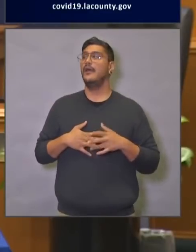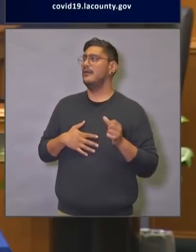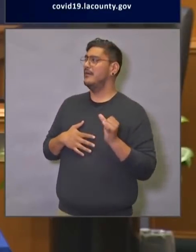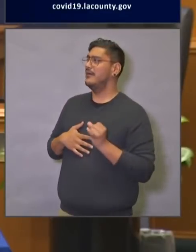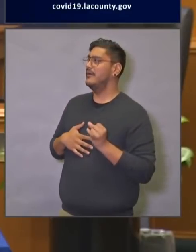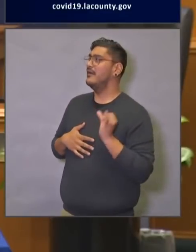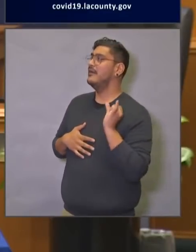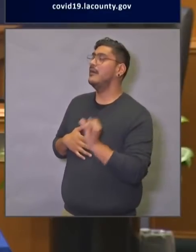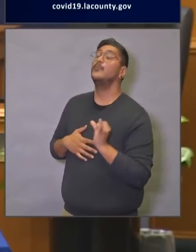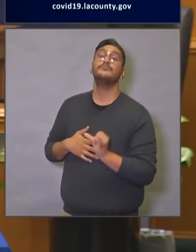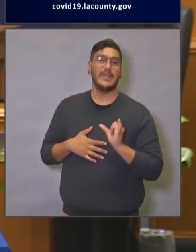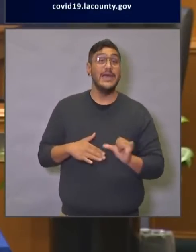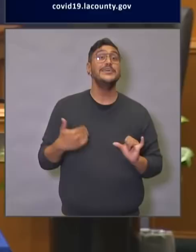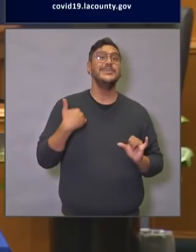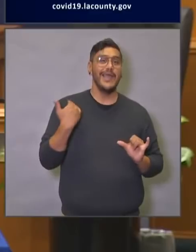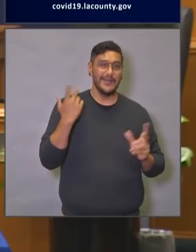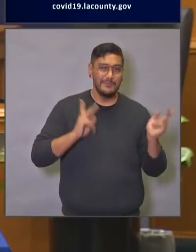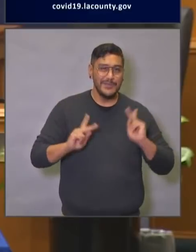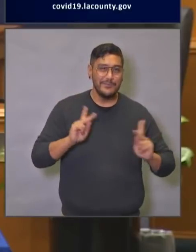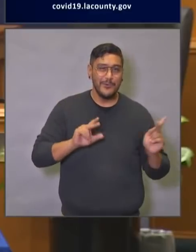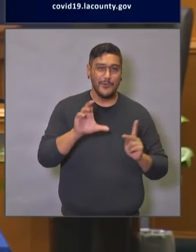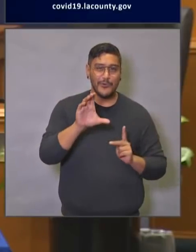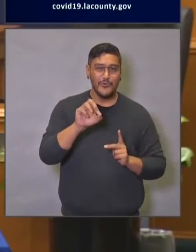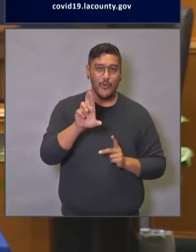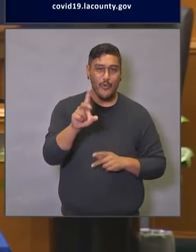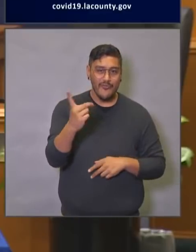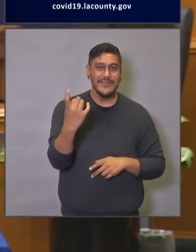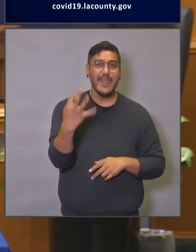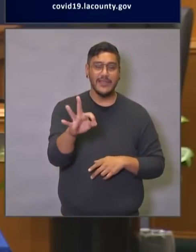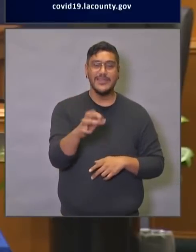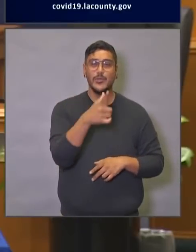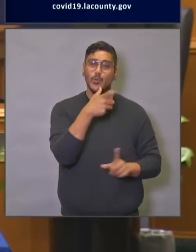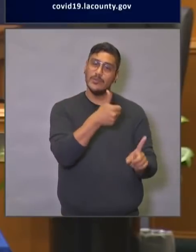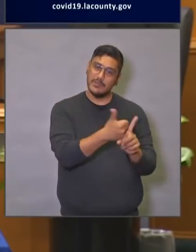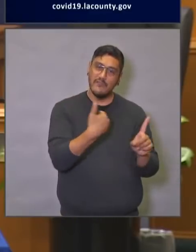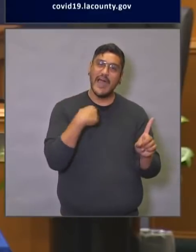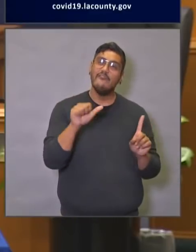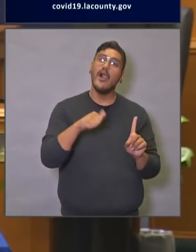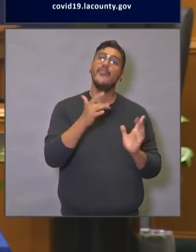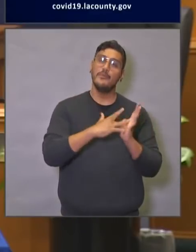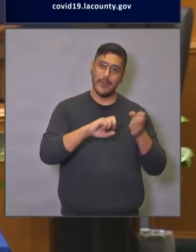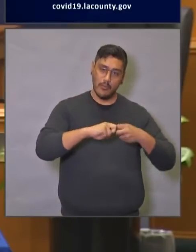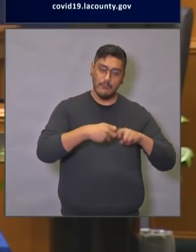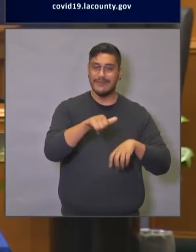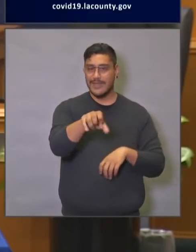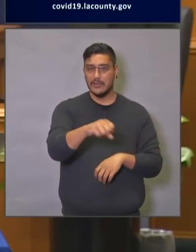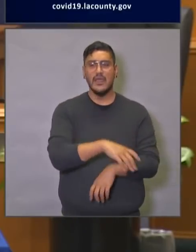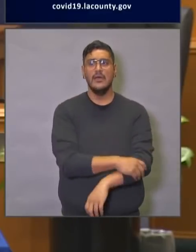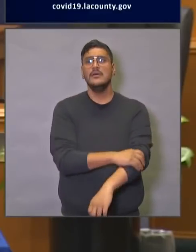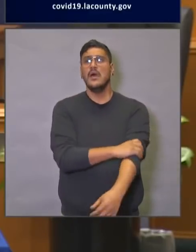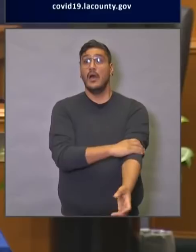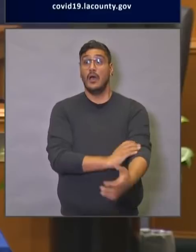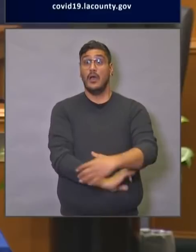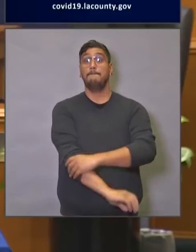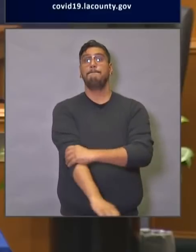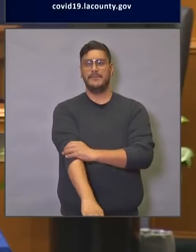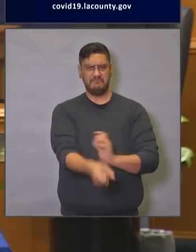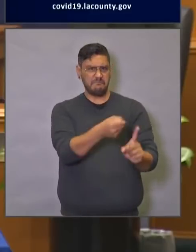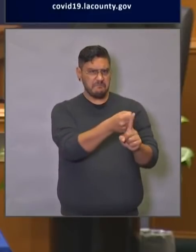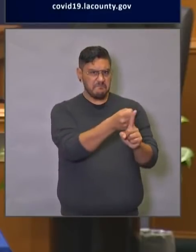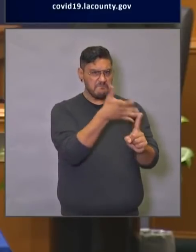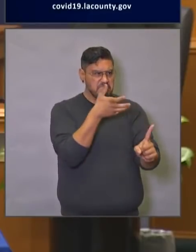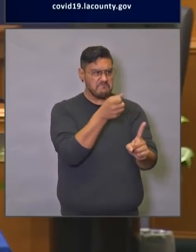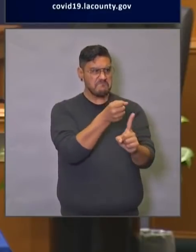about the younger people who have had COVID, and we mentioned that they have underlying health conditions. I don't have information on what